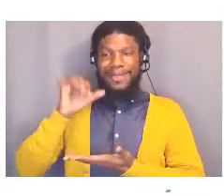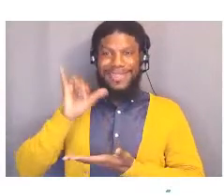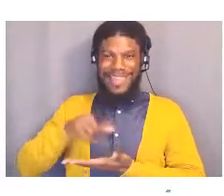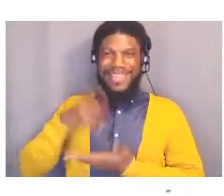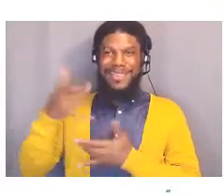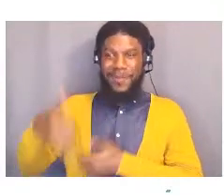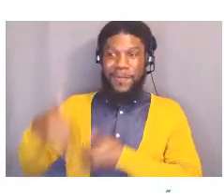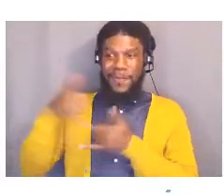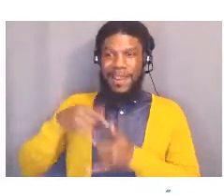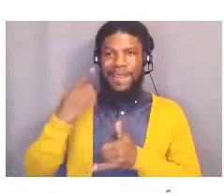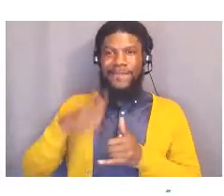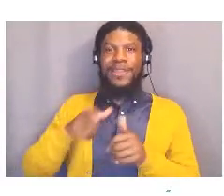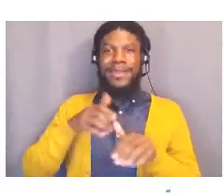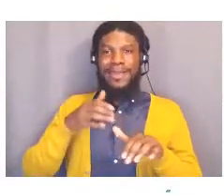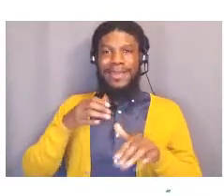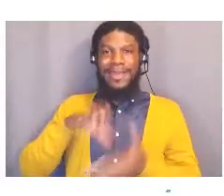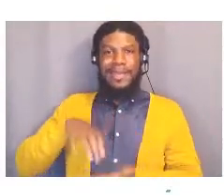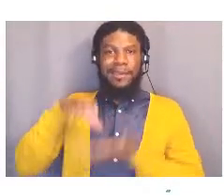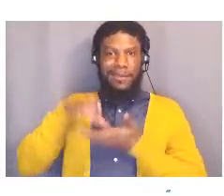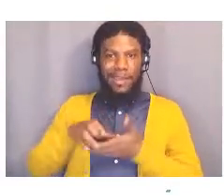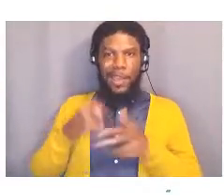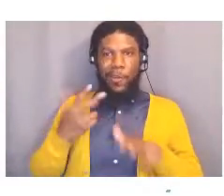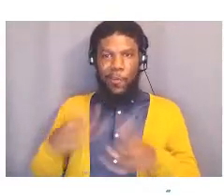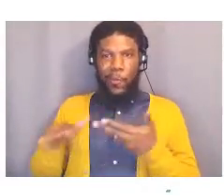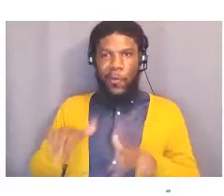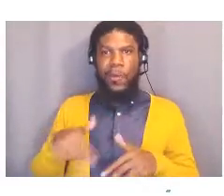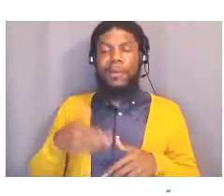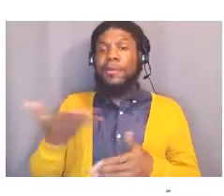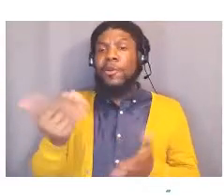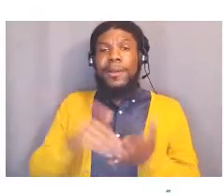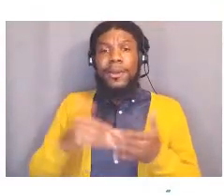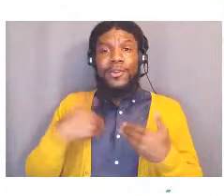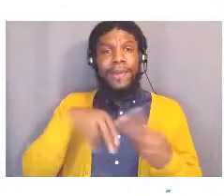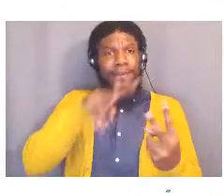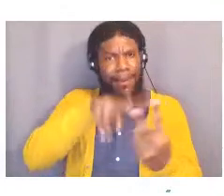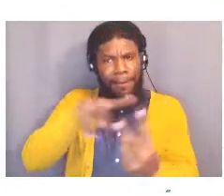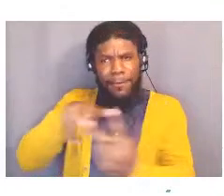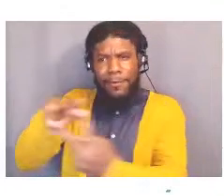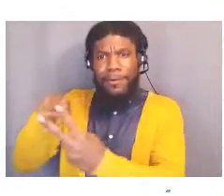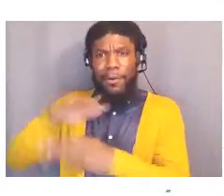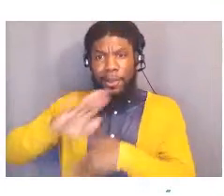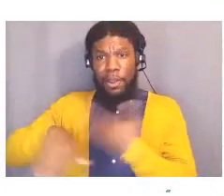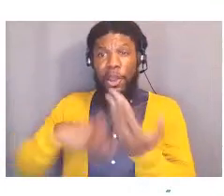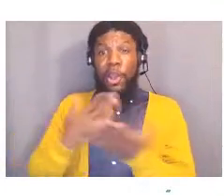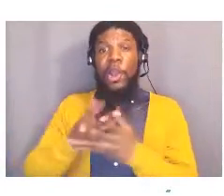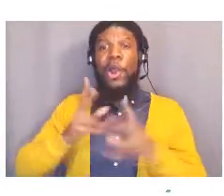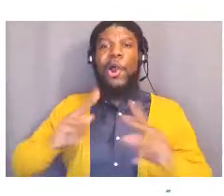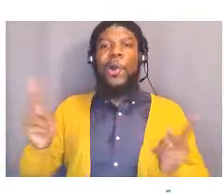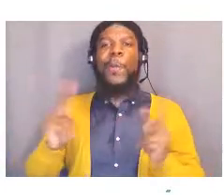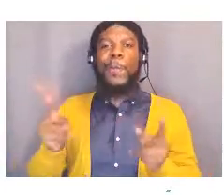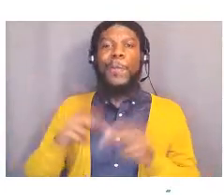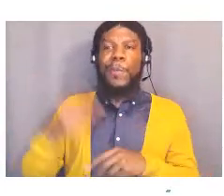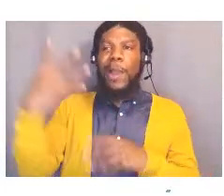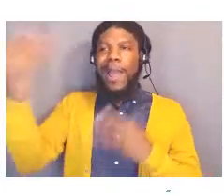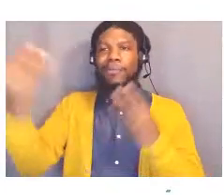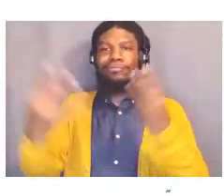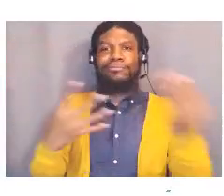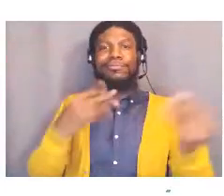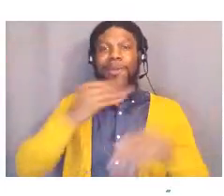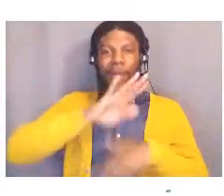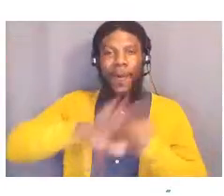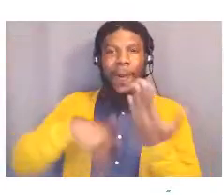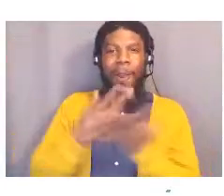You have couples, and everybody get out on the floor in the middle of the yard and everybody